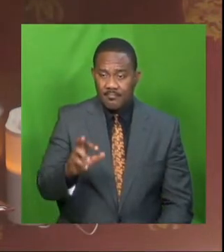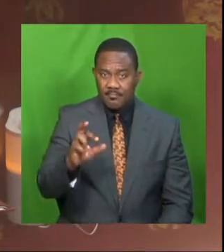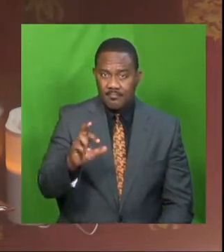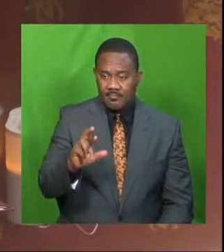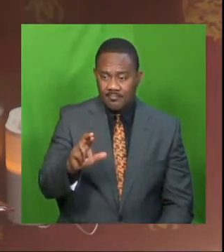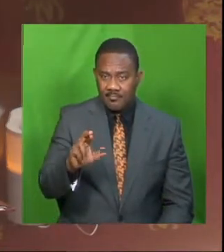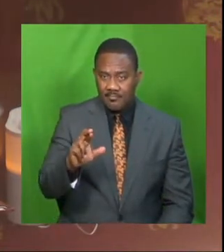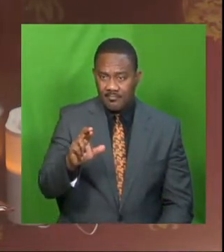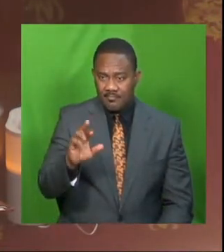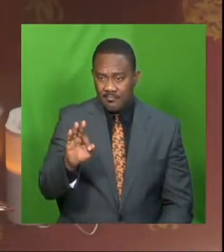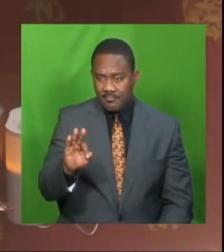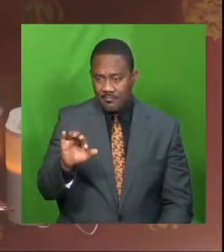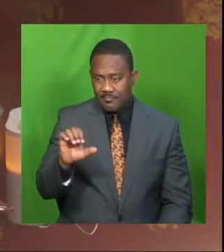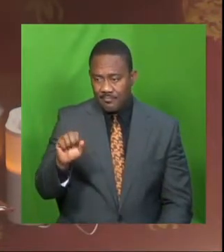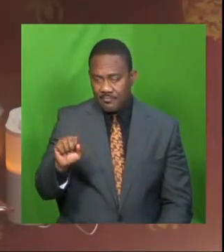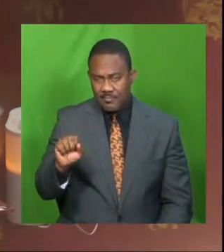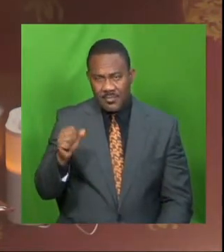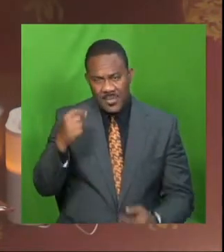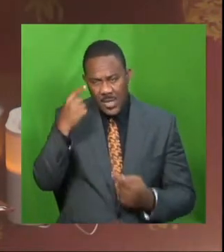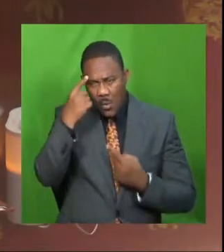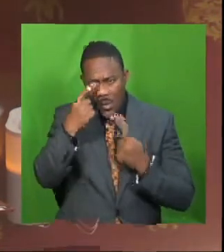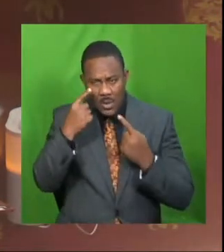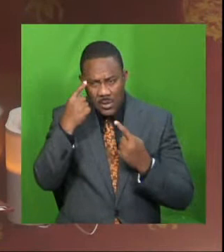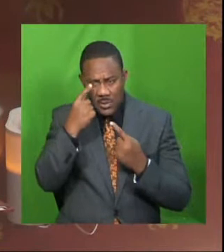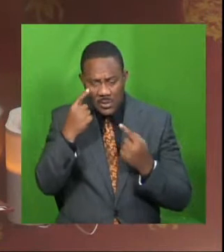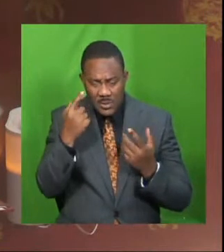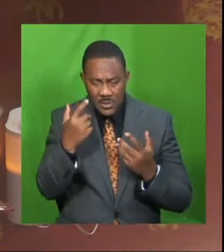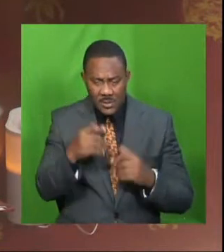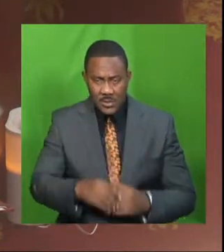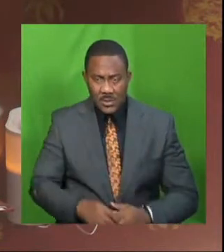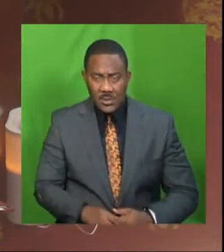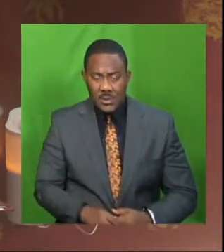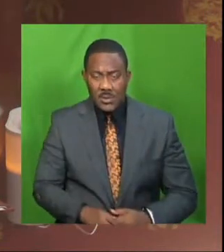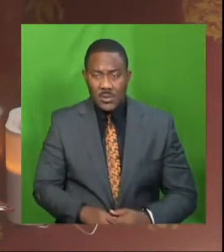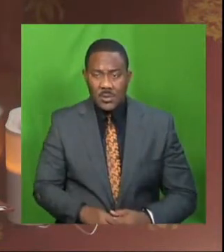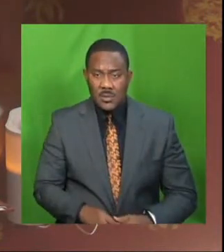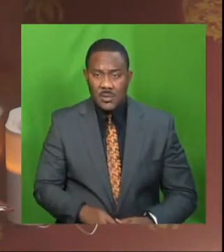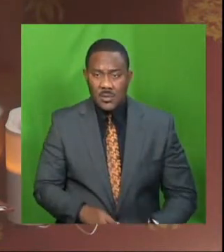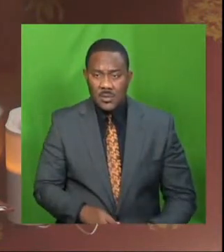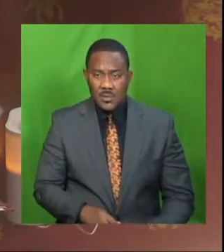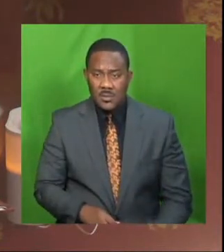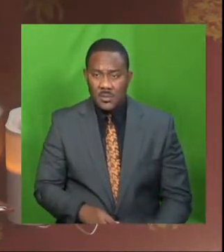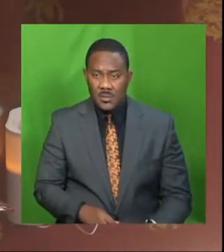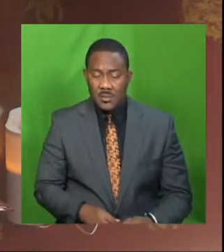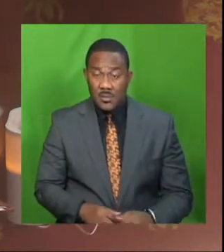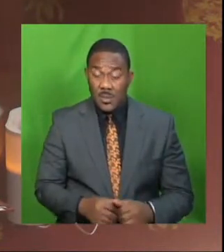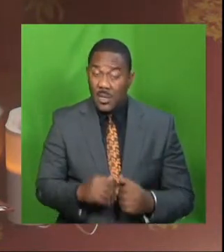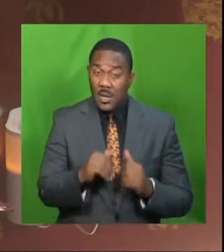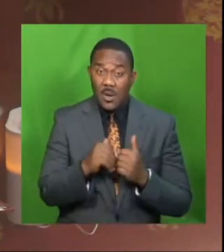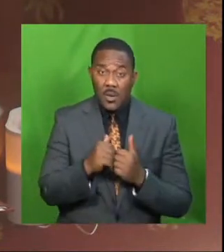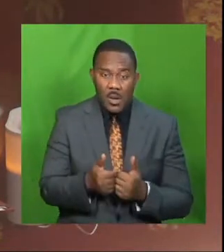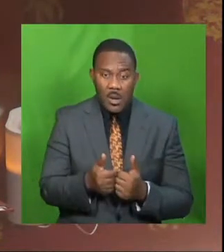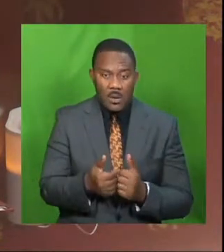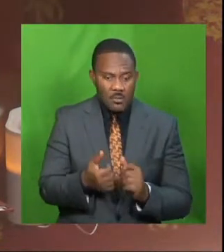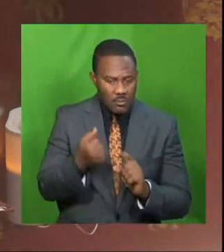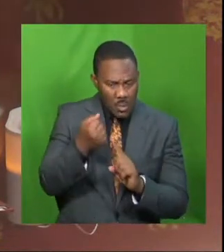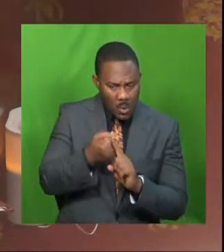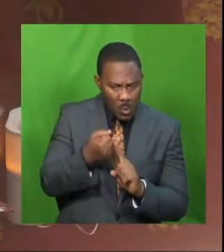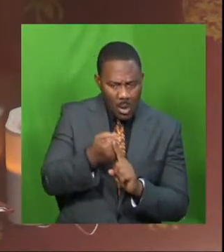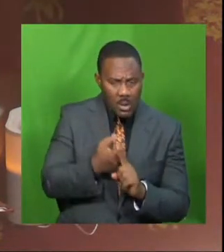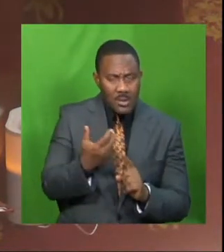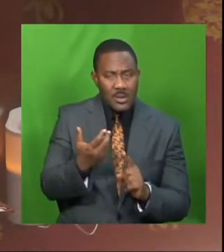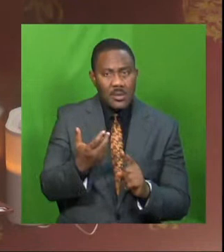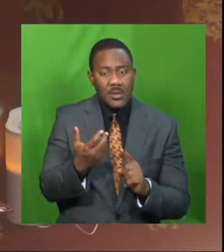poor economic condition of most journalists in the country. And we will do that by advocating for and engaging